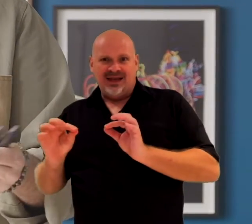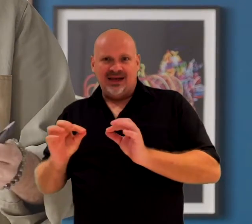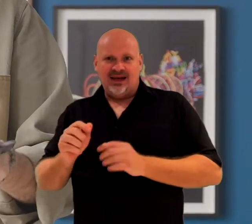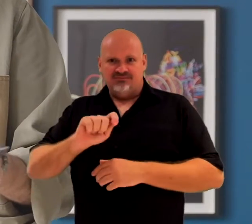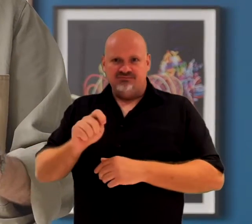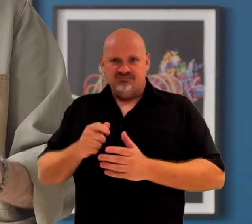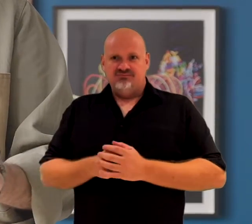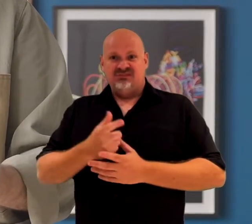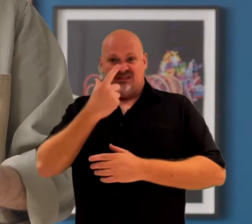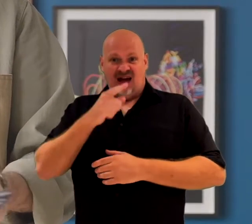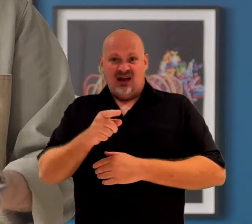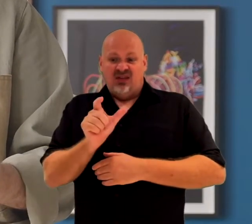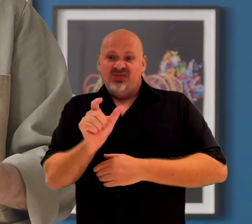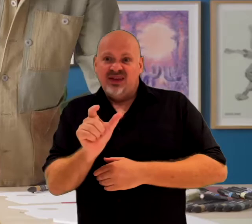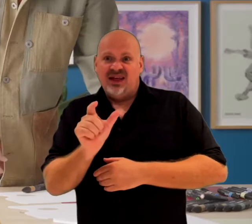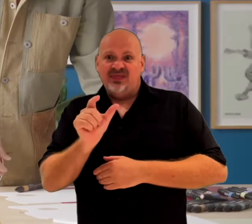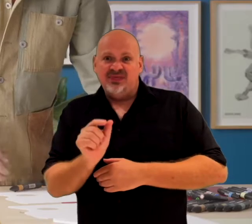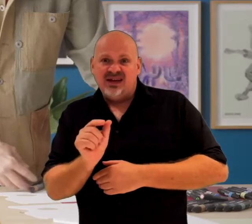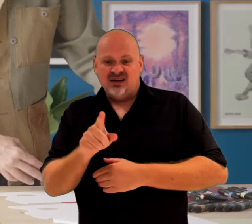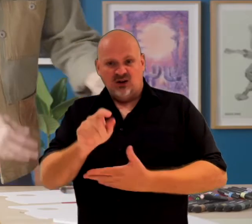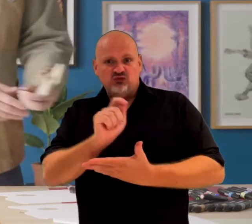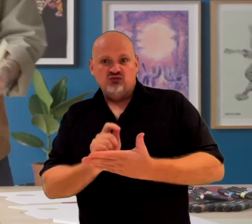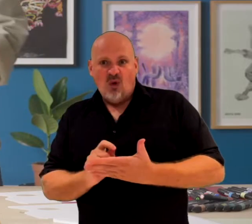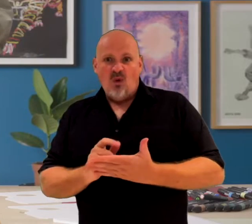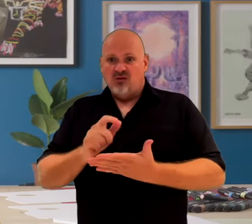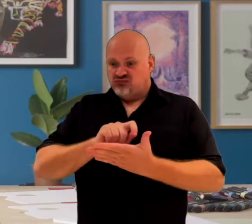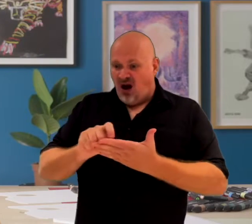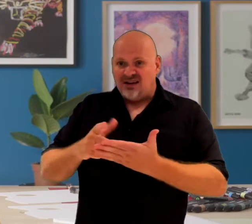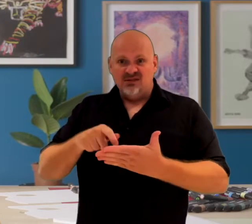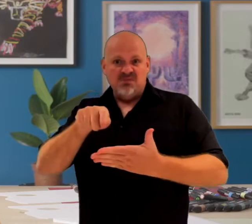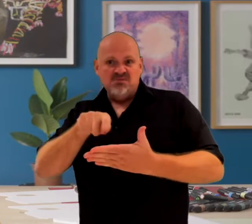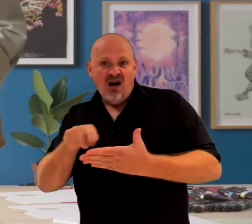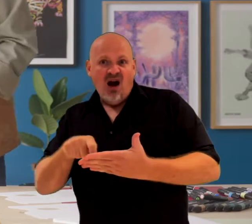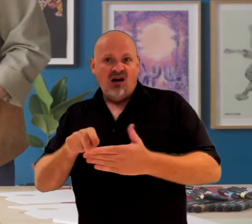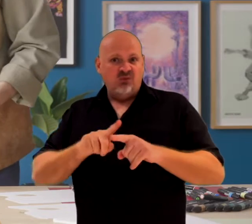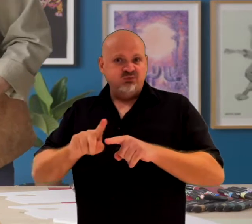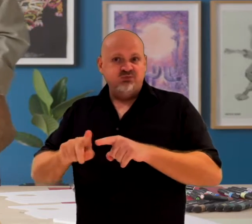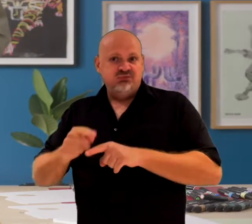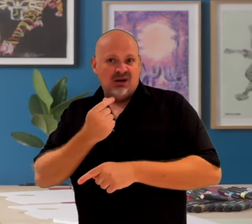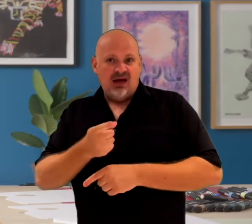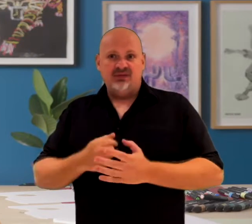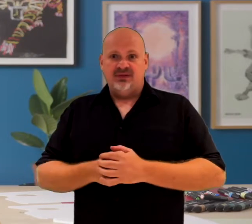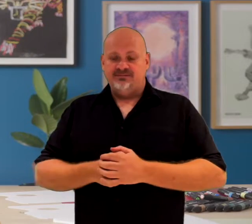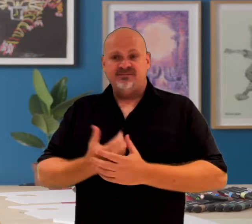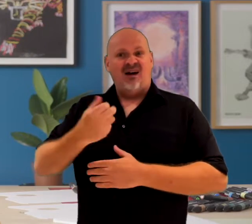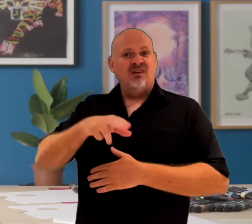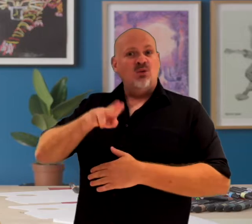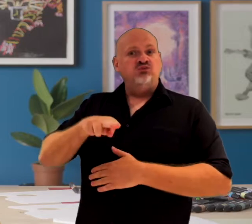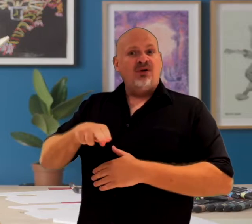or writing or mark making. You got your brushes, okay, that you use